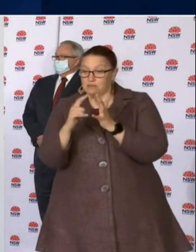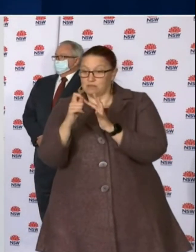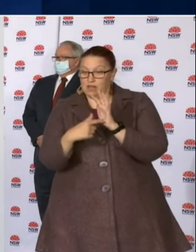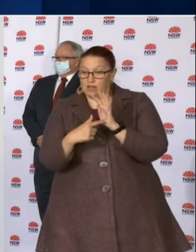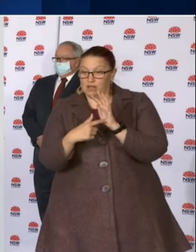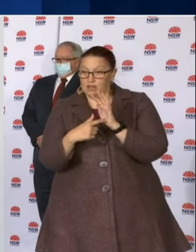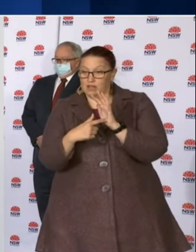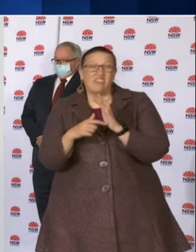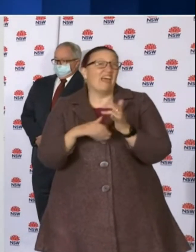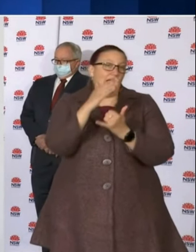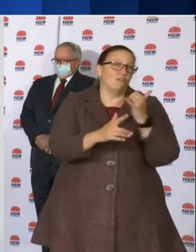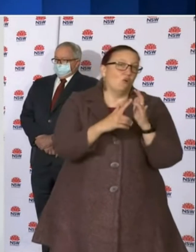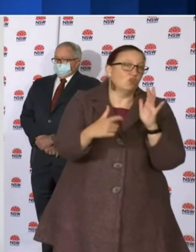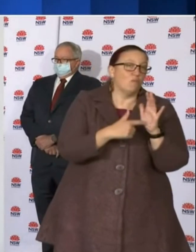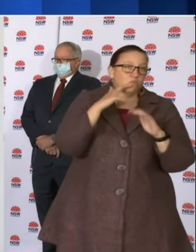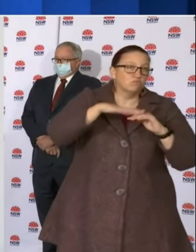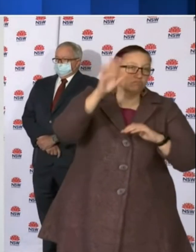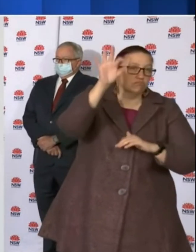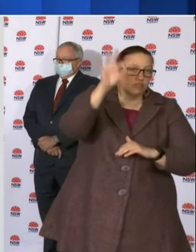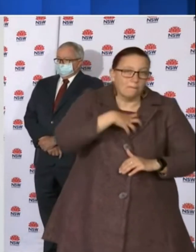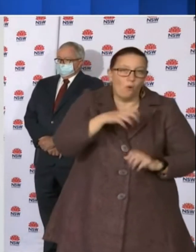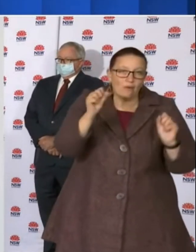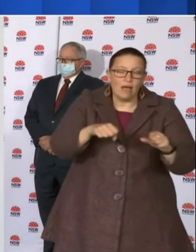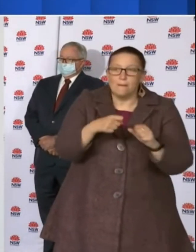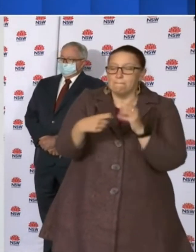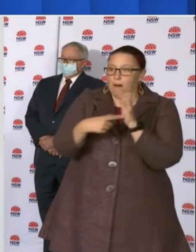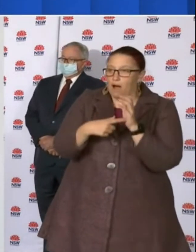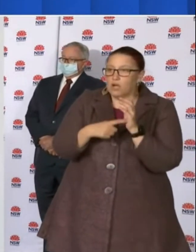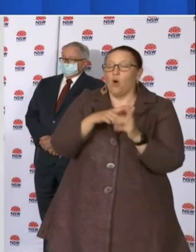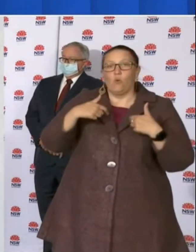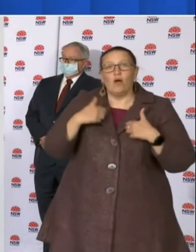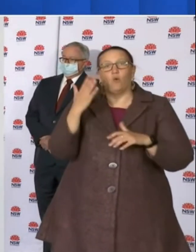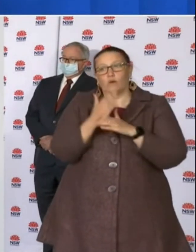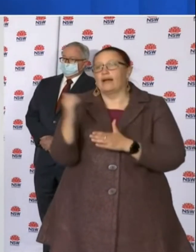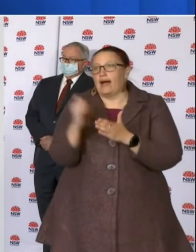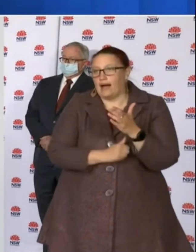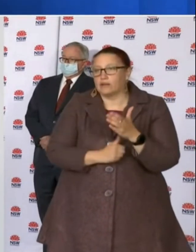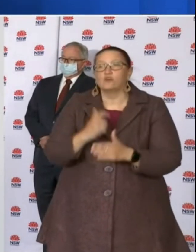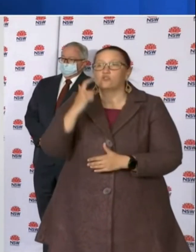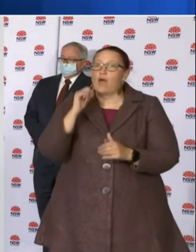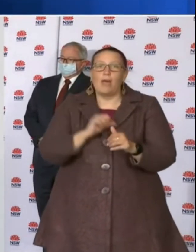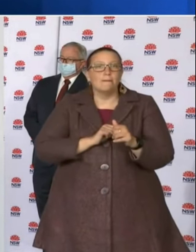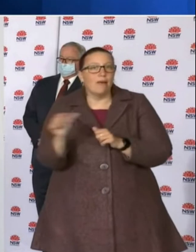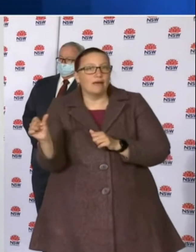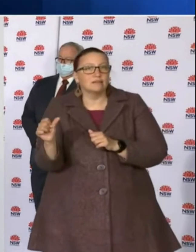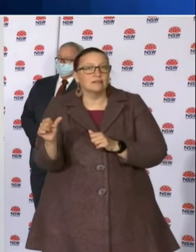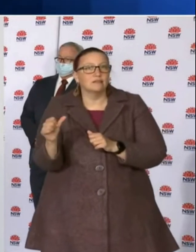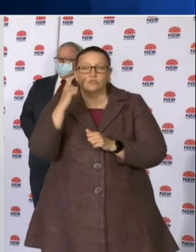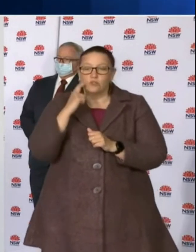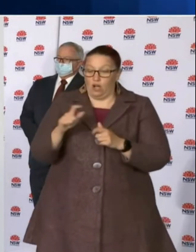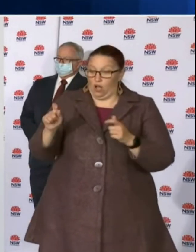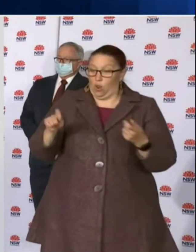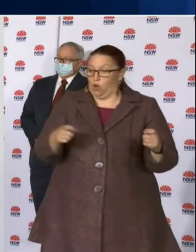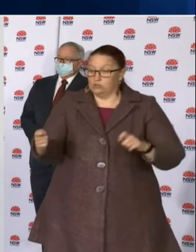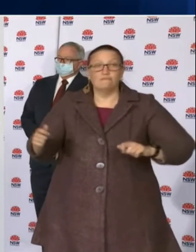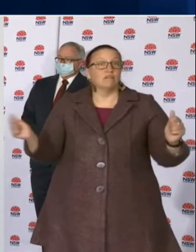much higher rate of vaccination. But having said that, please know that we're working as hard and as quickly as possible to get out of this